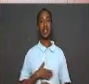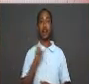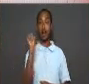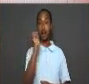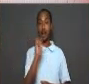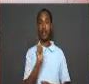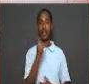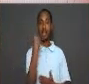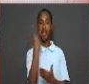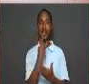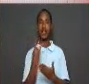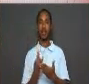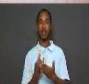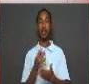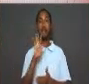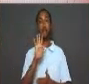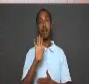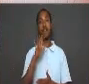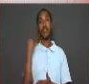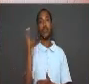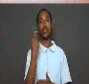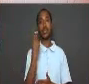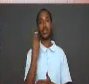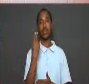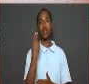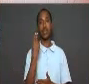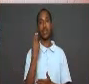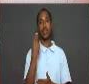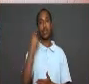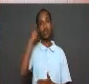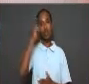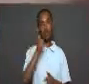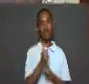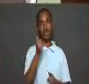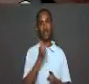a list of 5 uses for steel.